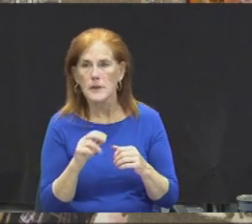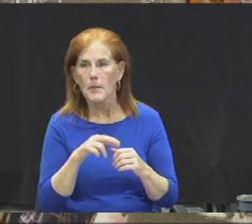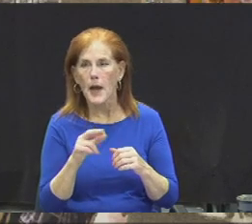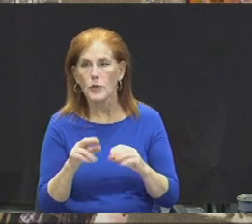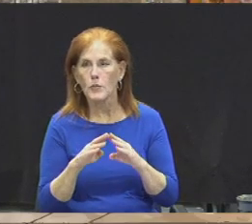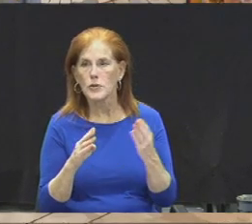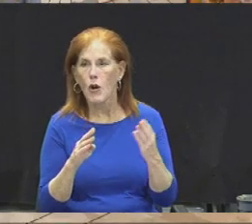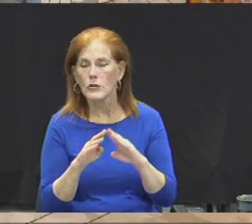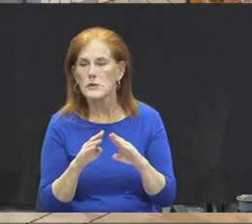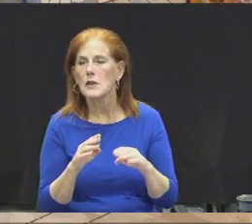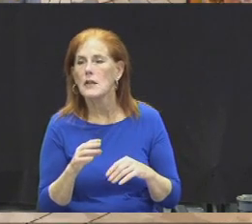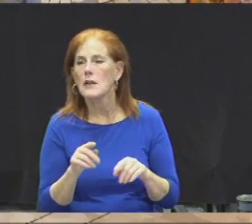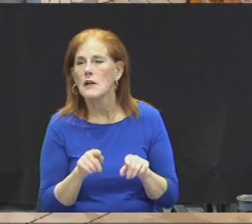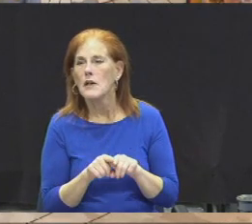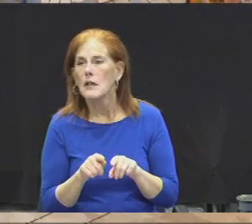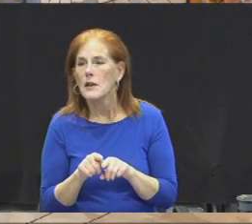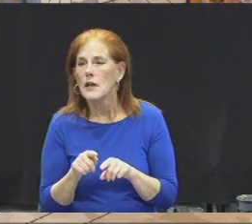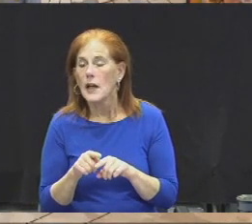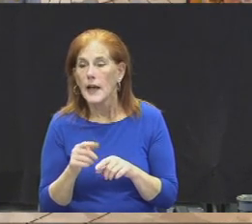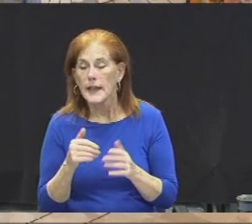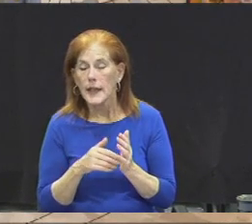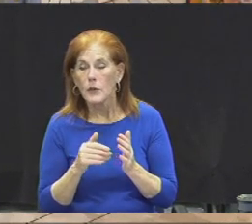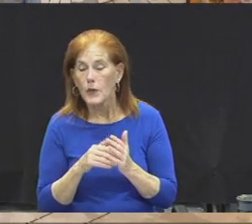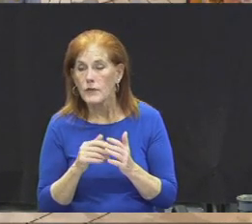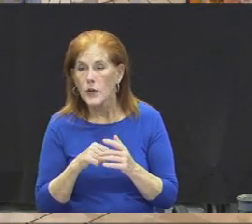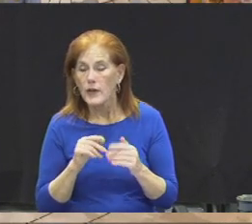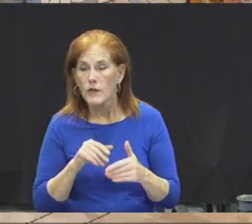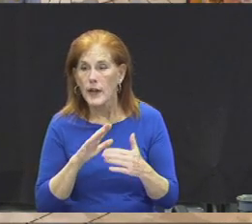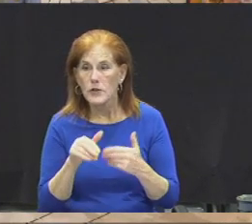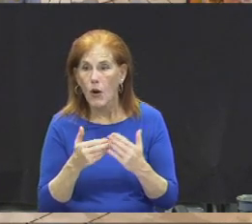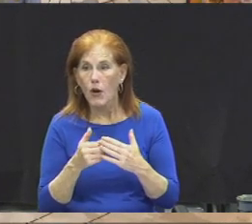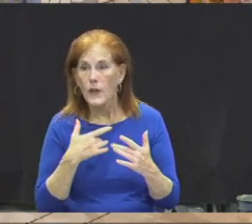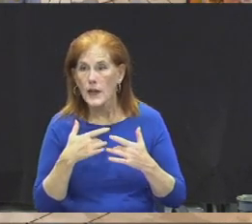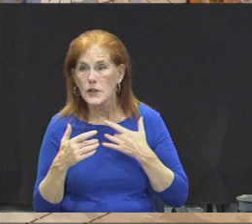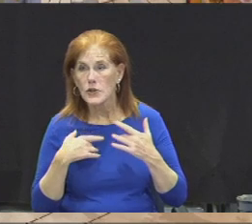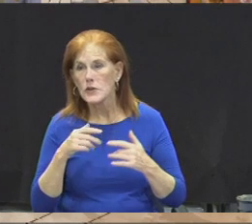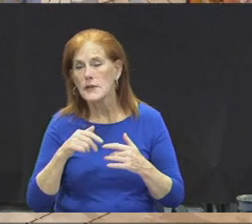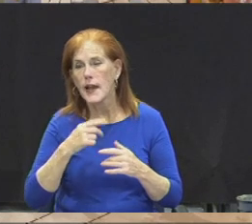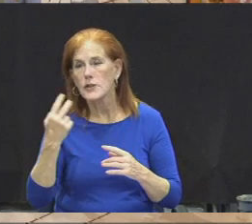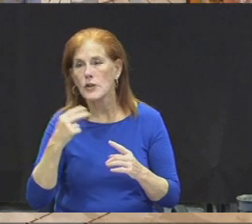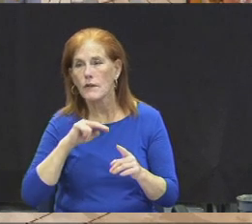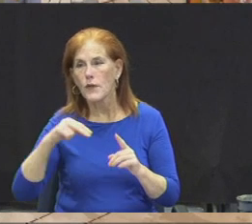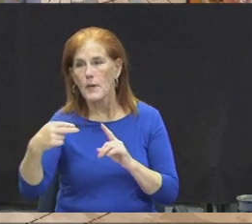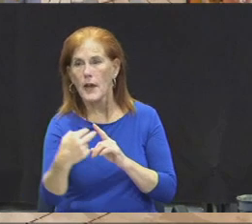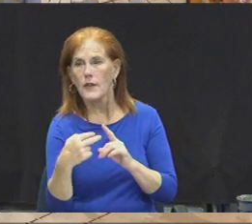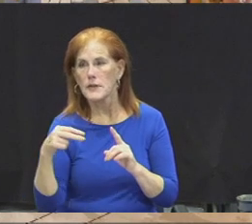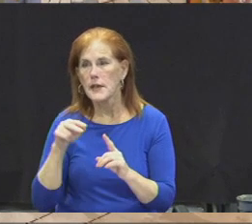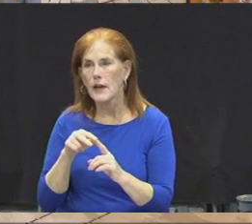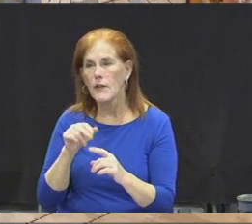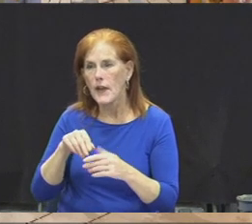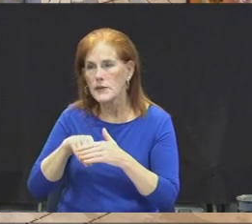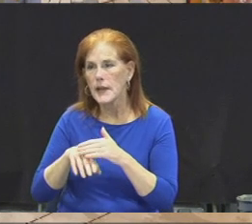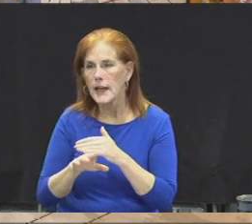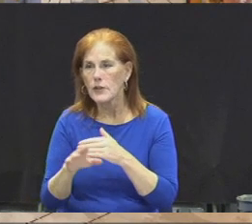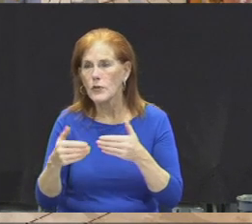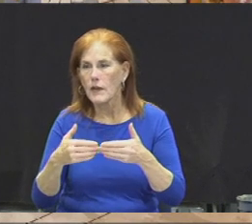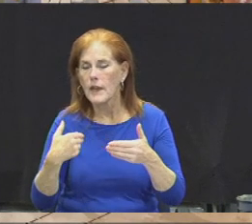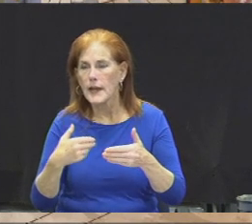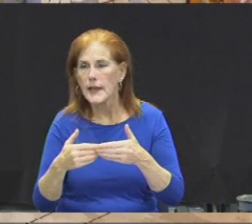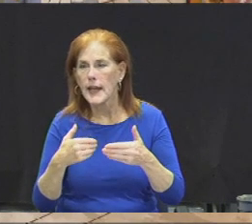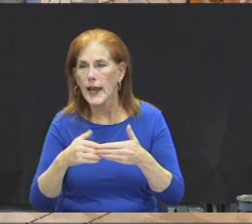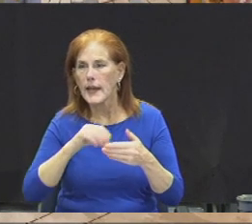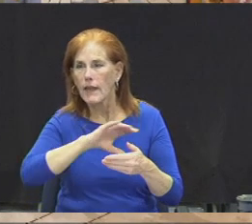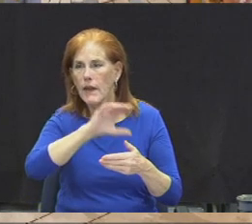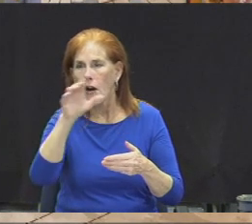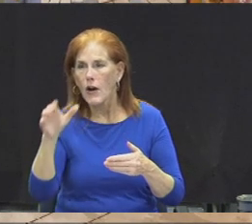We've woven kind of these access concerns throughout the playground. This is the other side, so you can get a sense. Here's that entry arch and the gate. You wind your